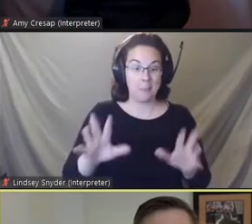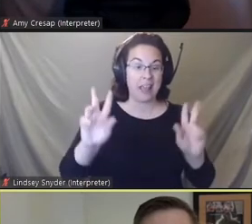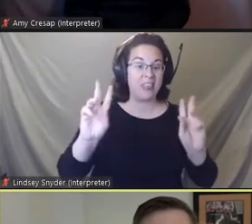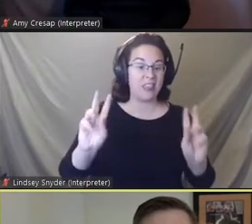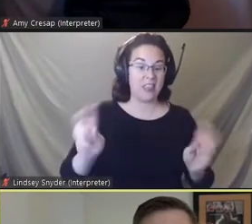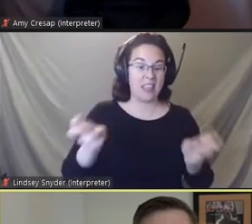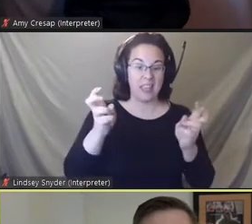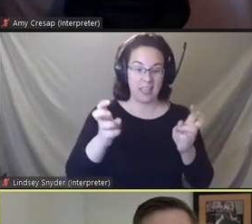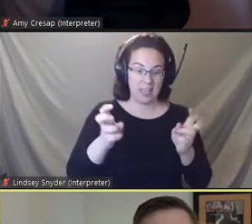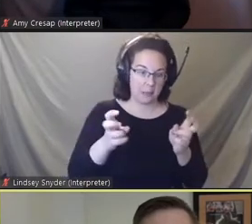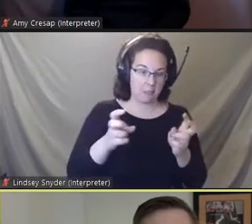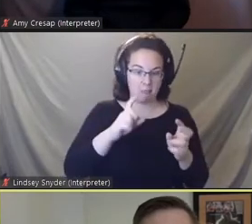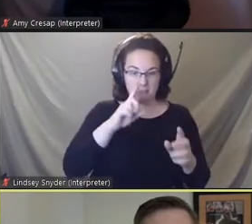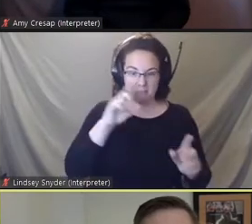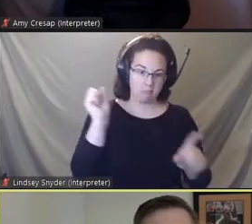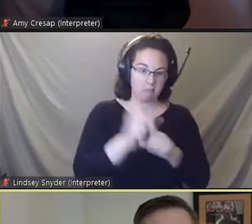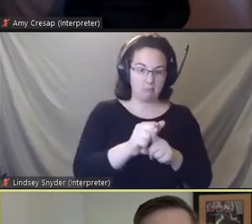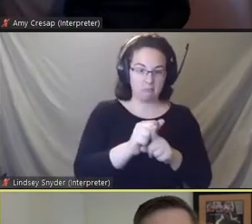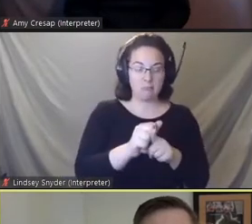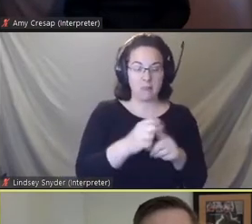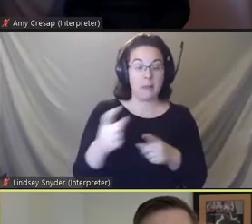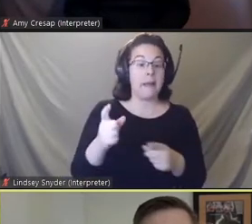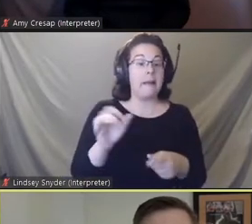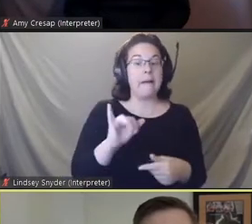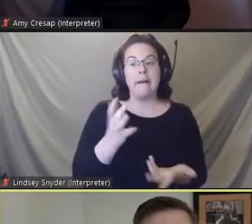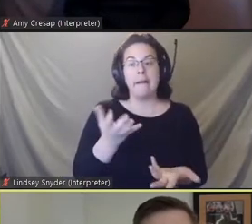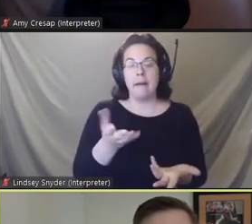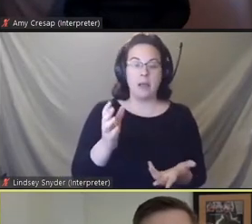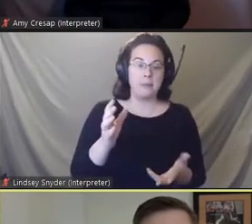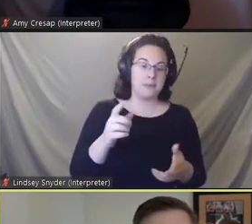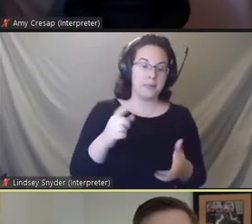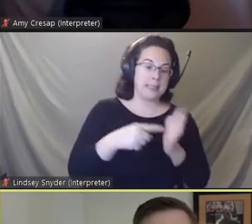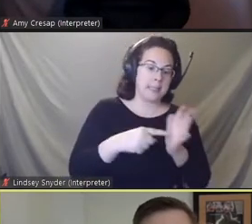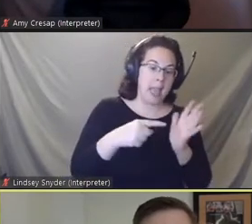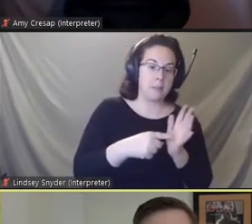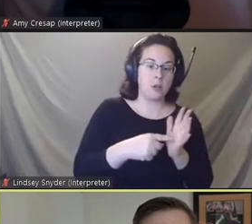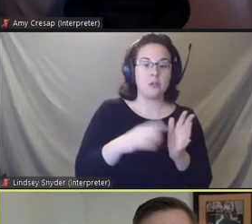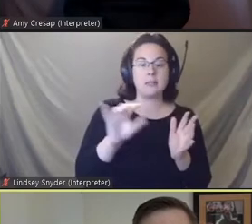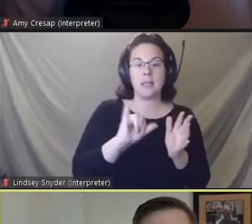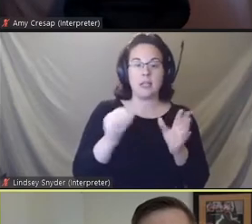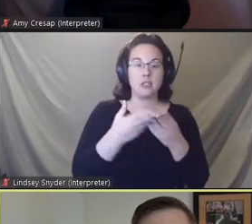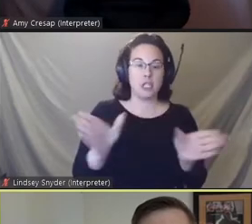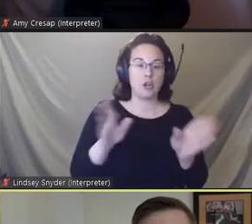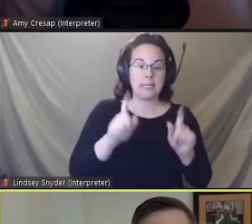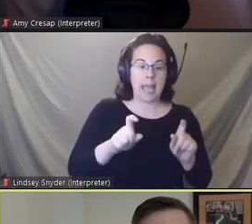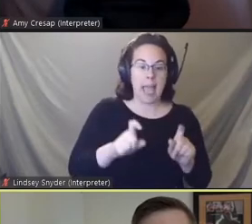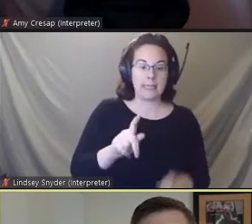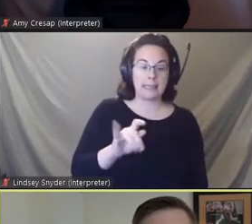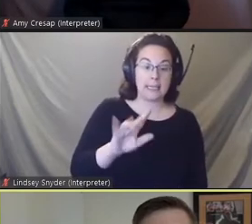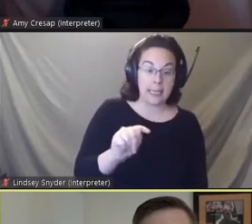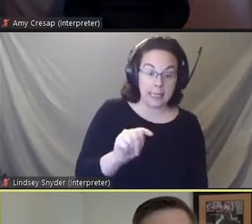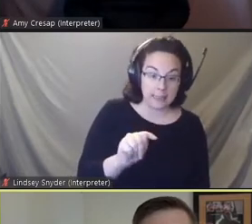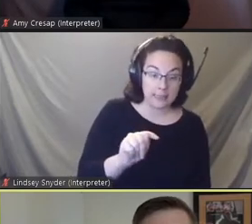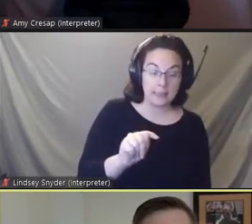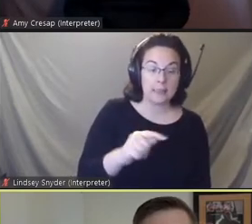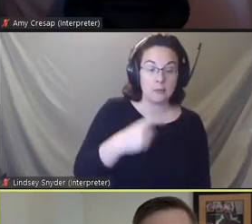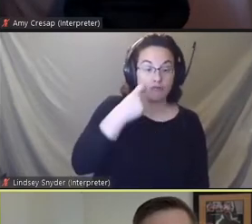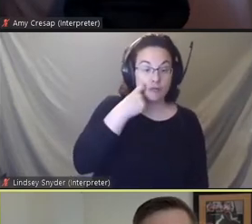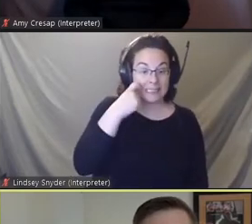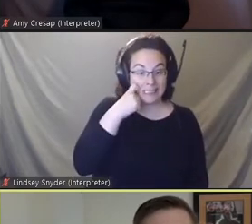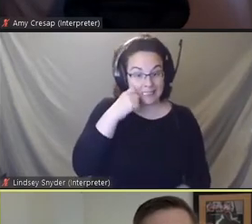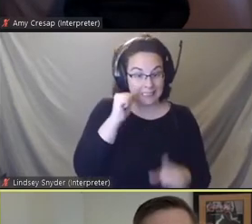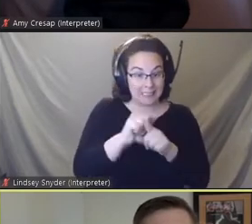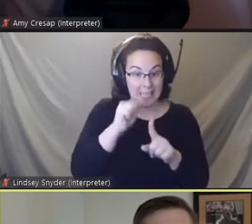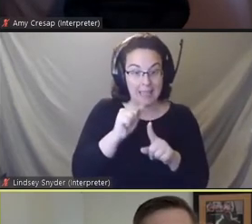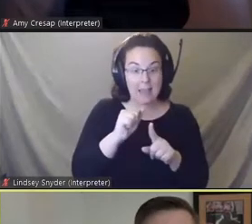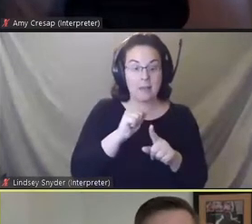often mirror news headlines. Early examples would mention generic test kits. As a concept, more recent scams refer